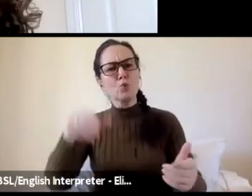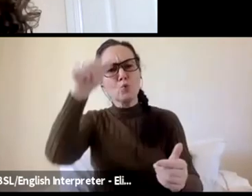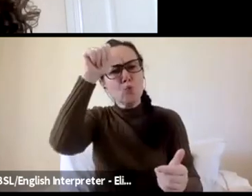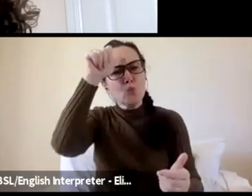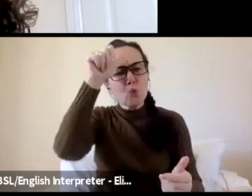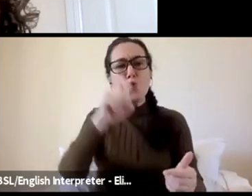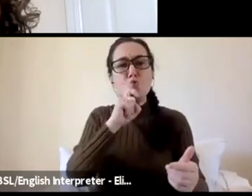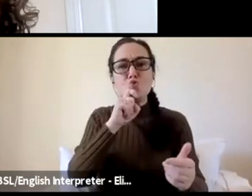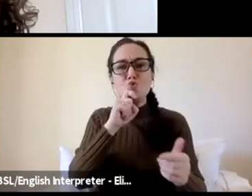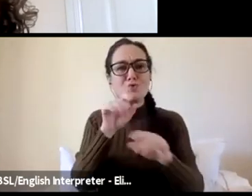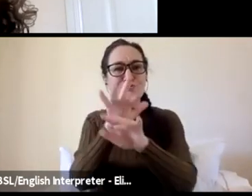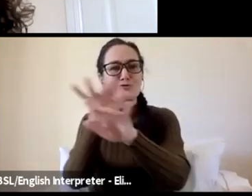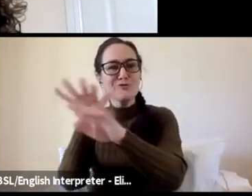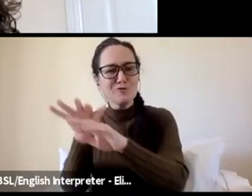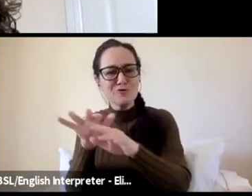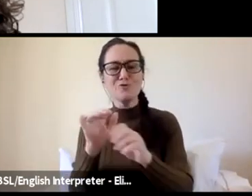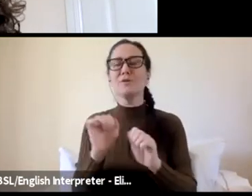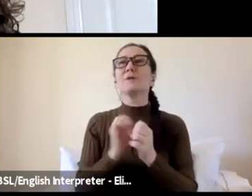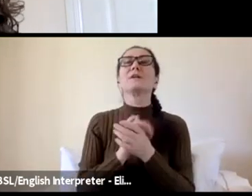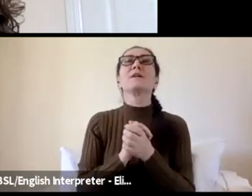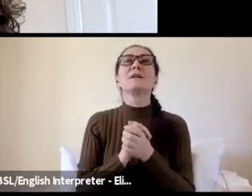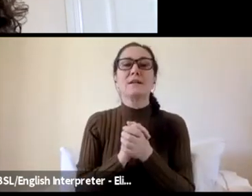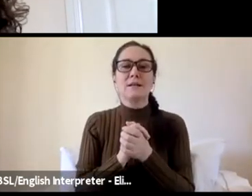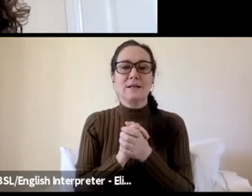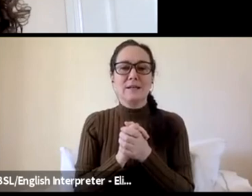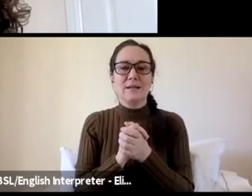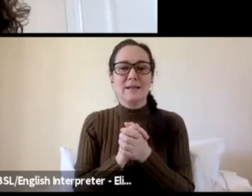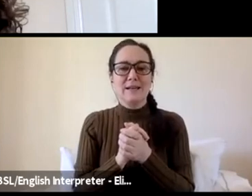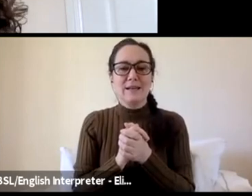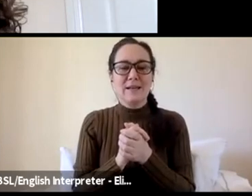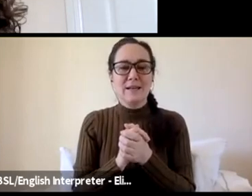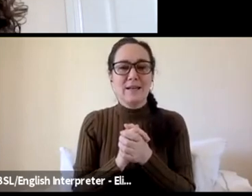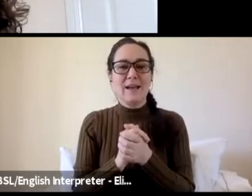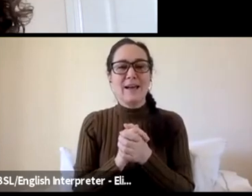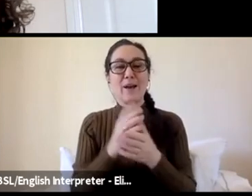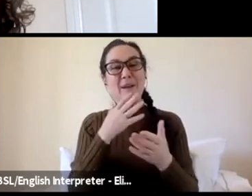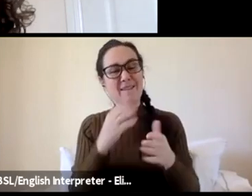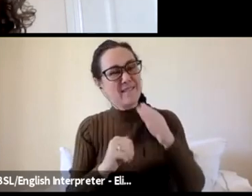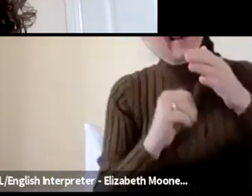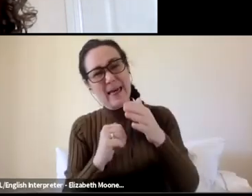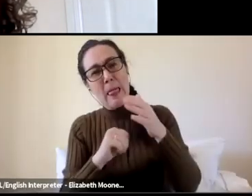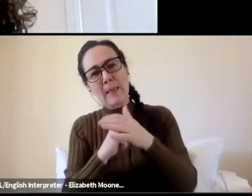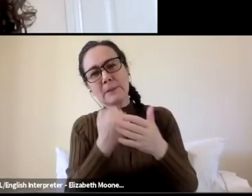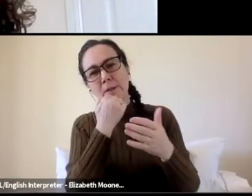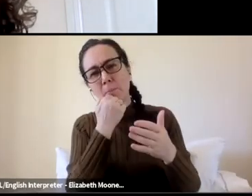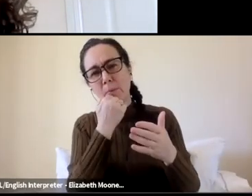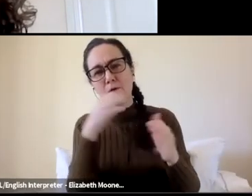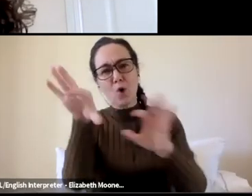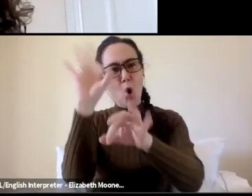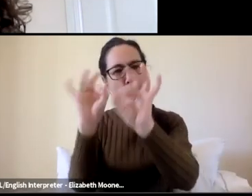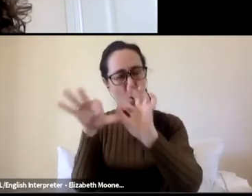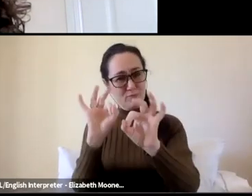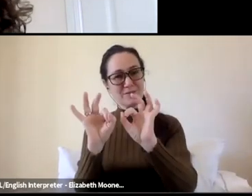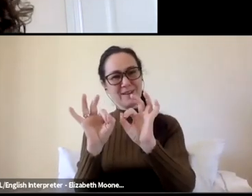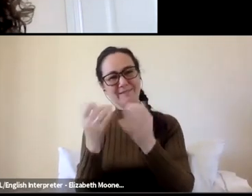the room and the kind of areas that you work in. Now, I'm afraid we're a little bit limited on the options that we have. So we can only have 10 options, which